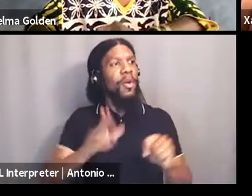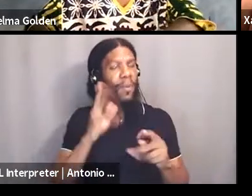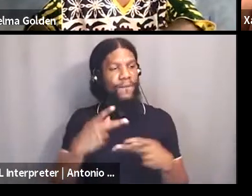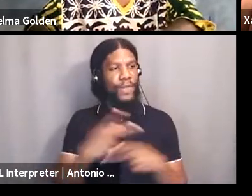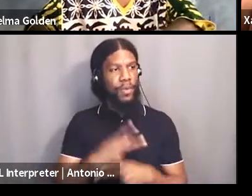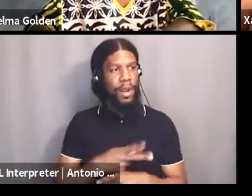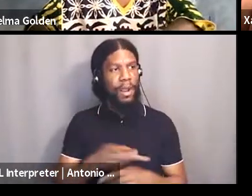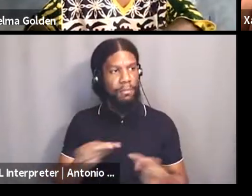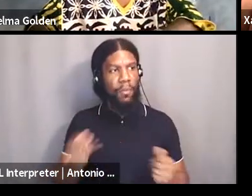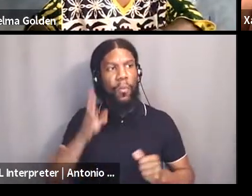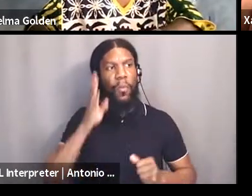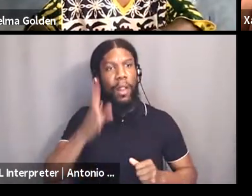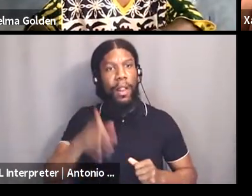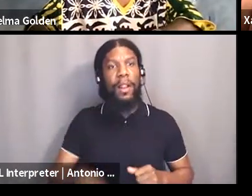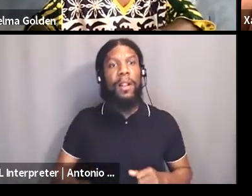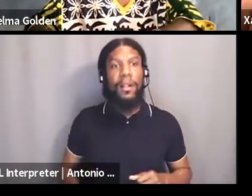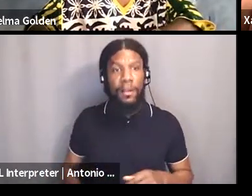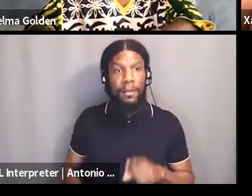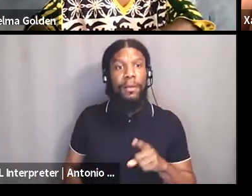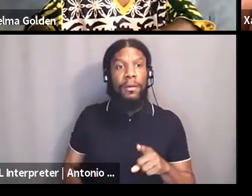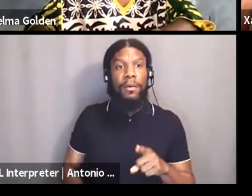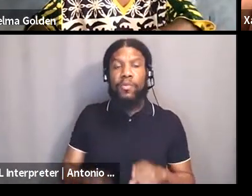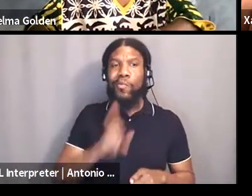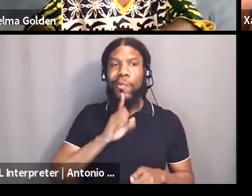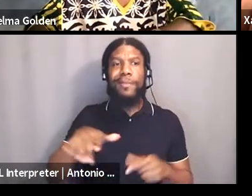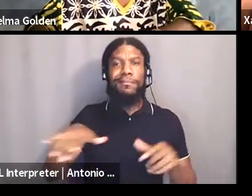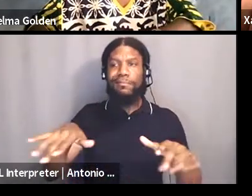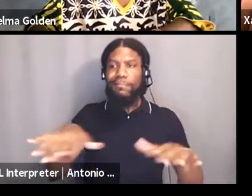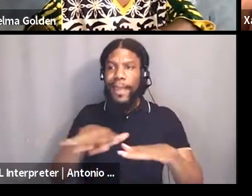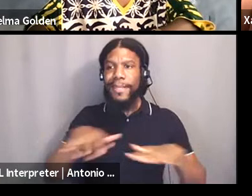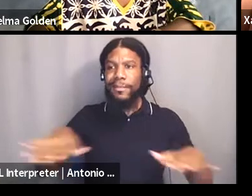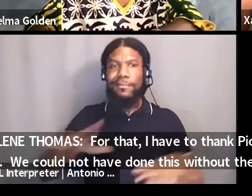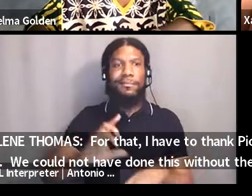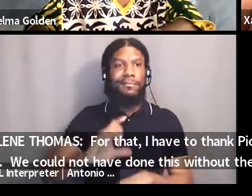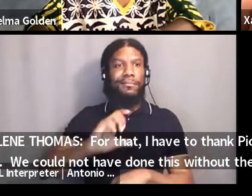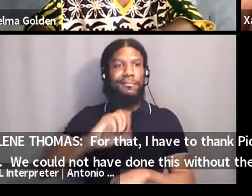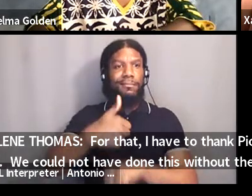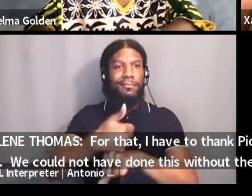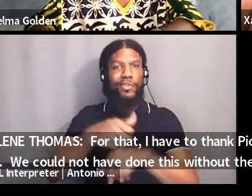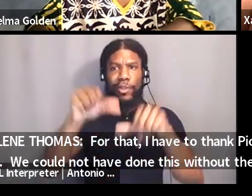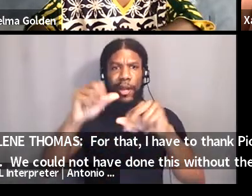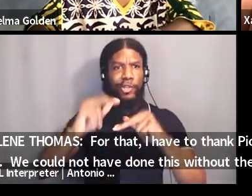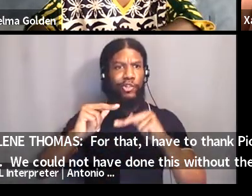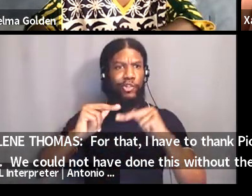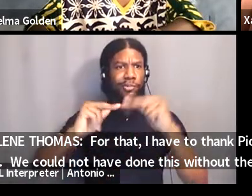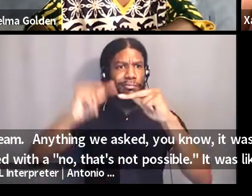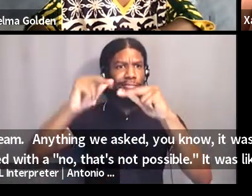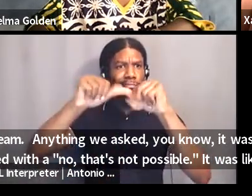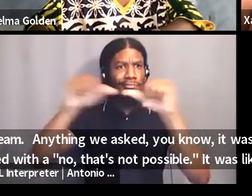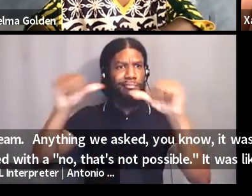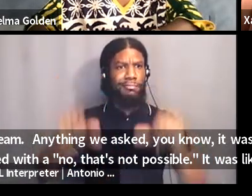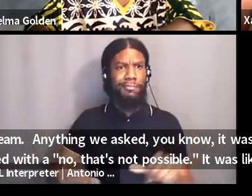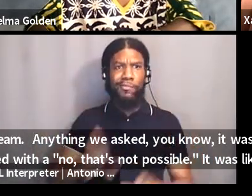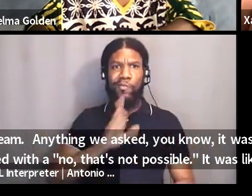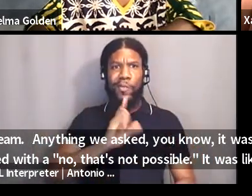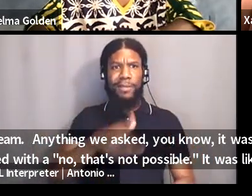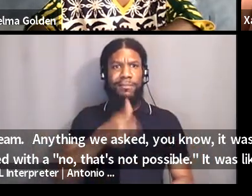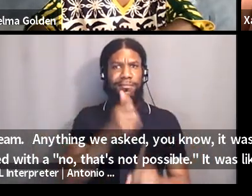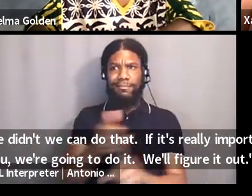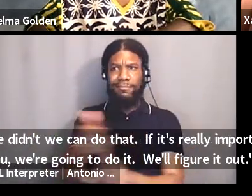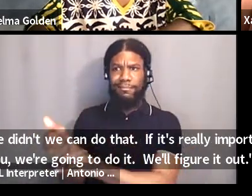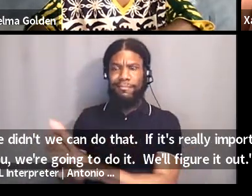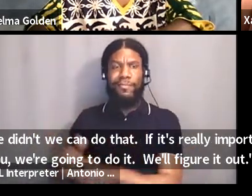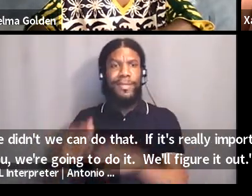space is, you know, the architecture is like cavernous in its own, you know, so the